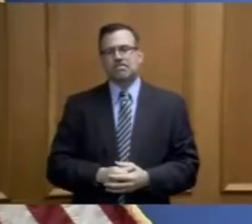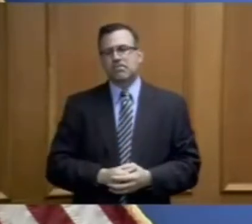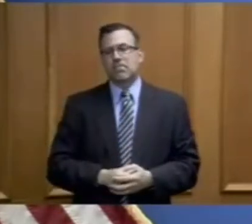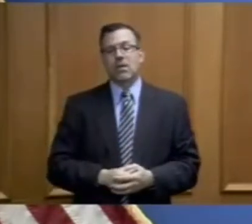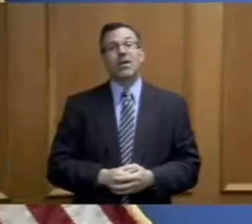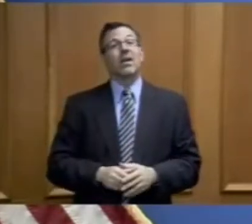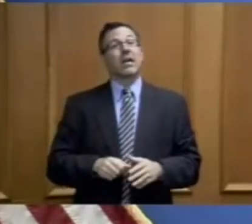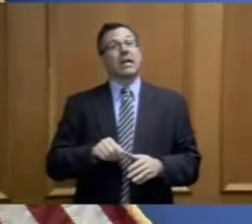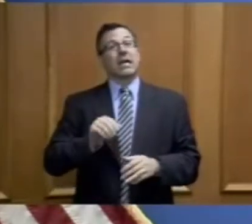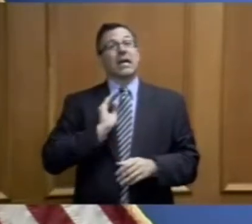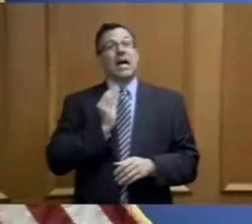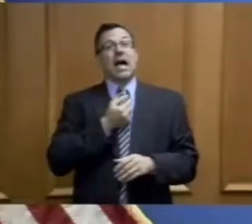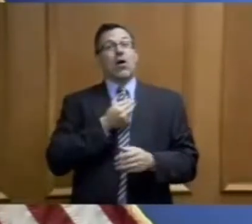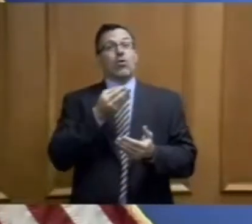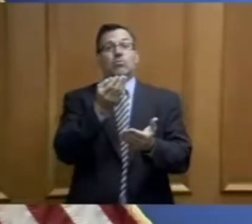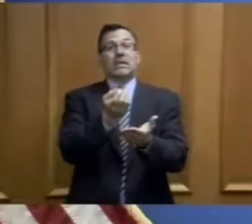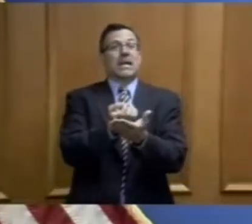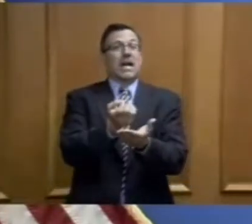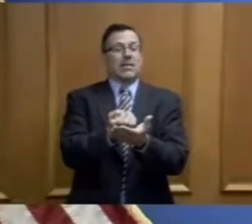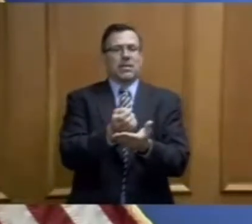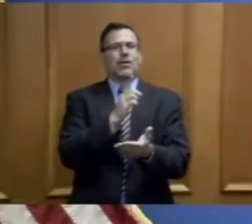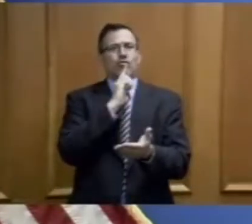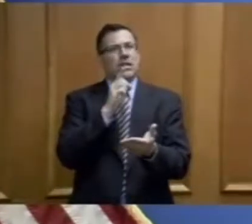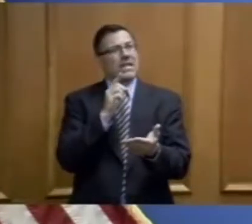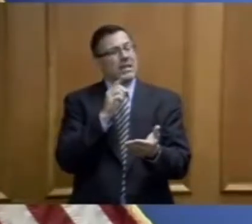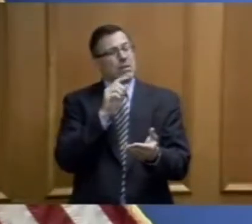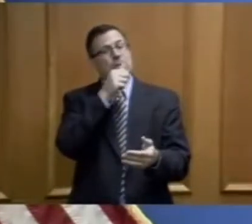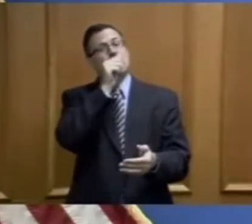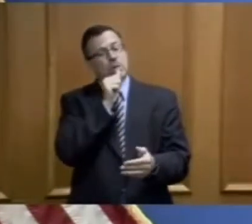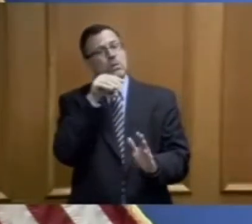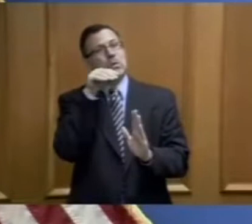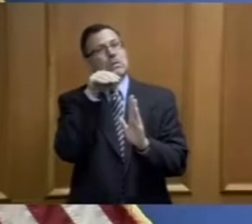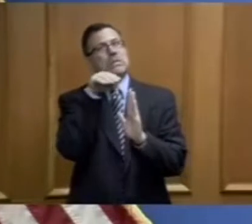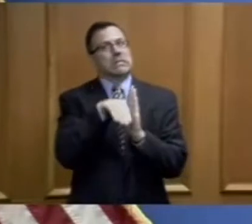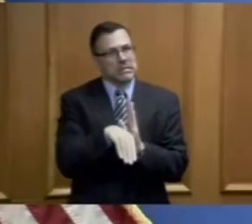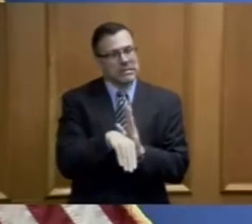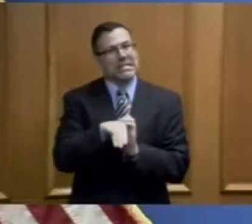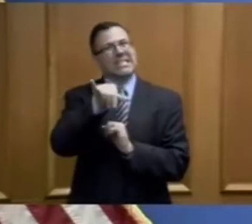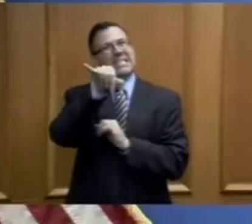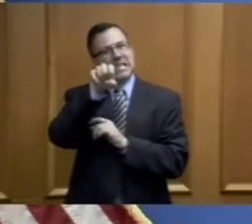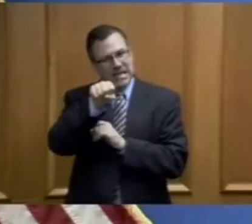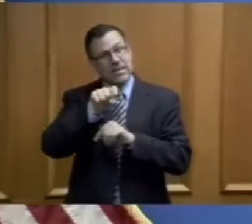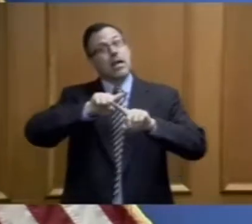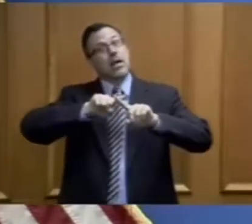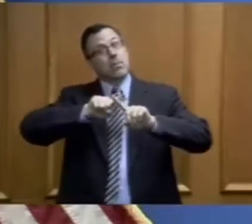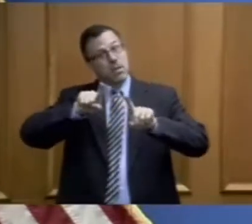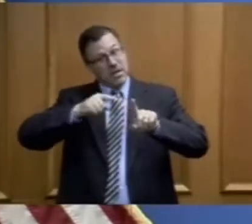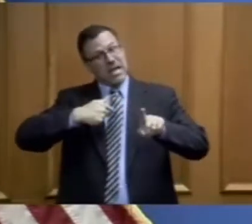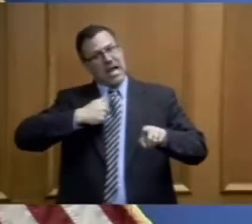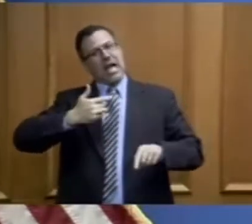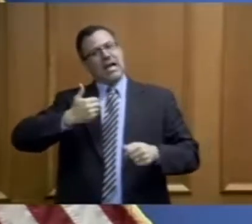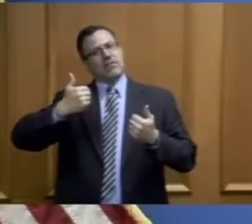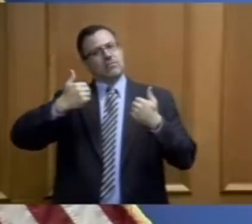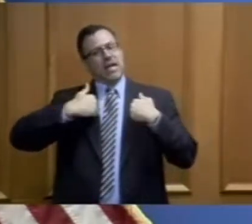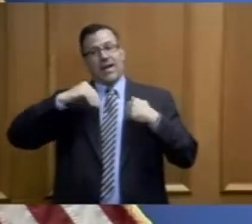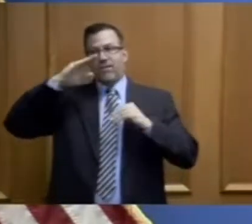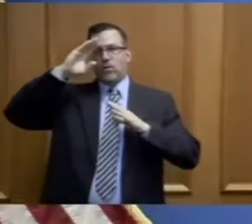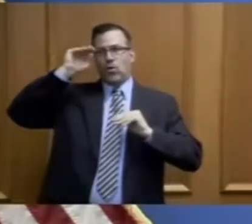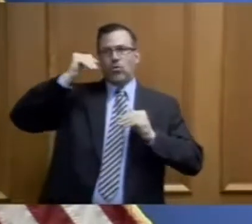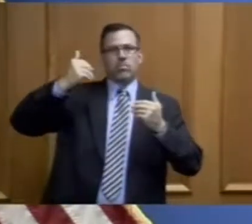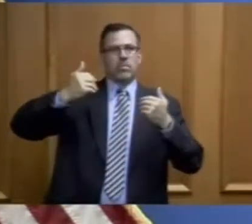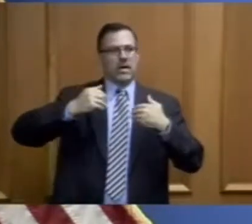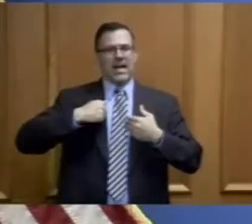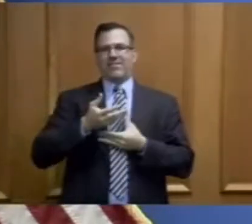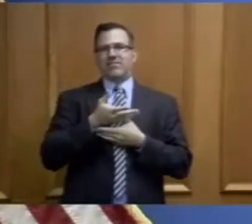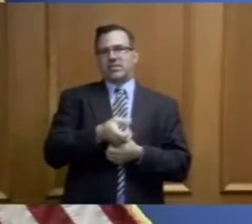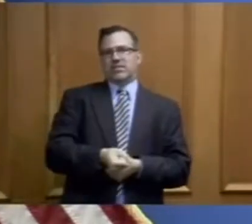taken a hit, I have a great deal of optimism and a great deal of confidence that Tennessee consumers